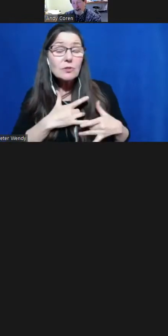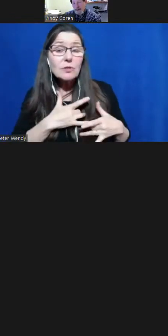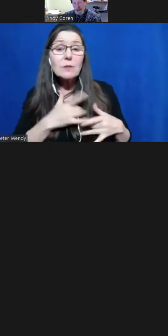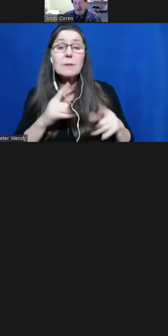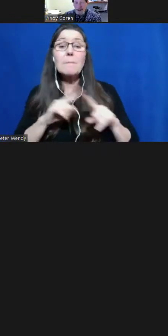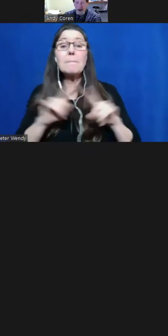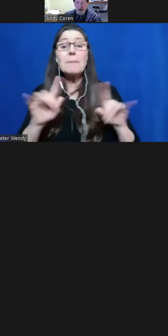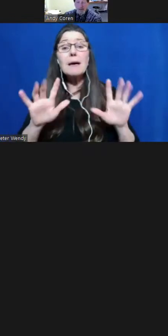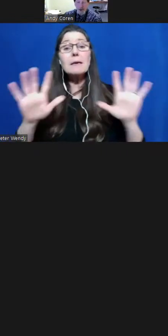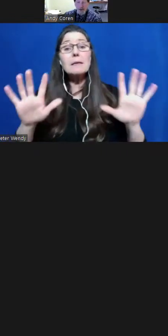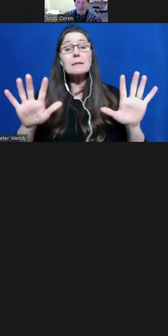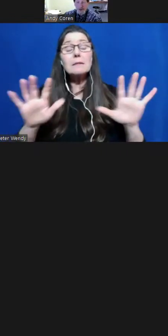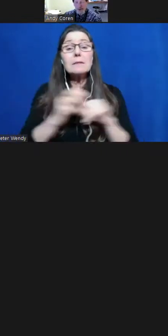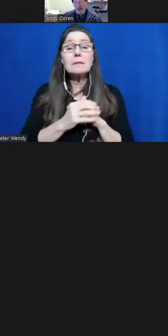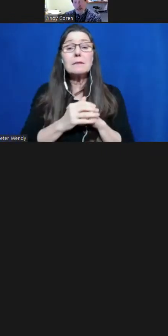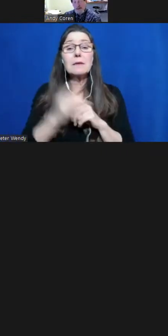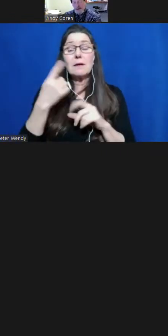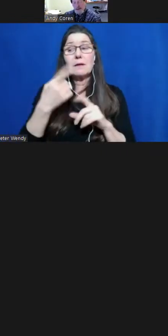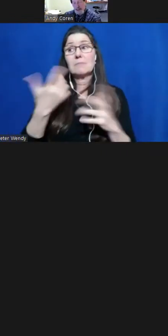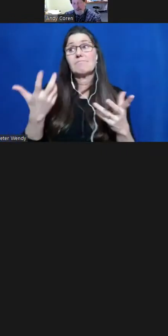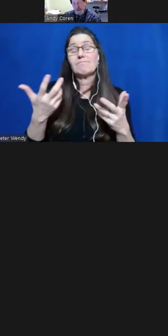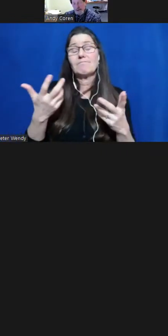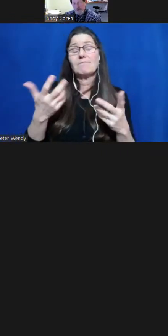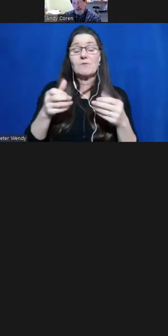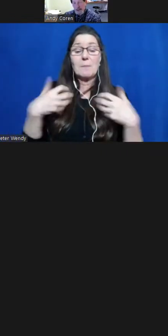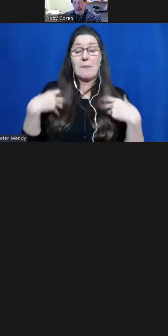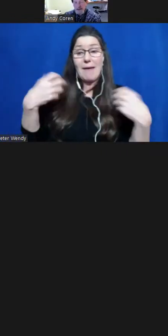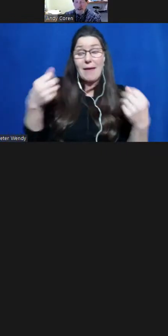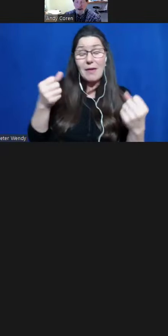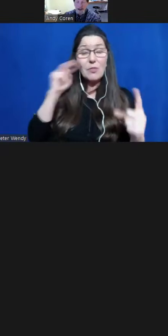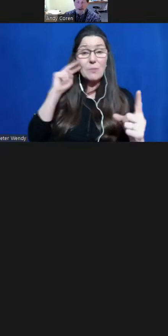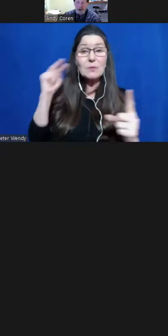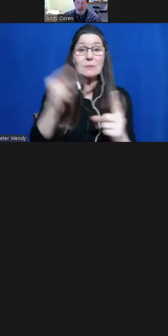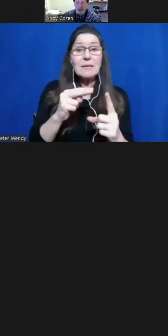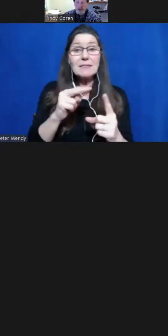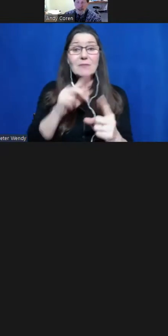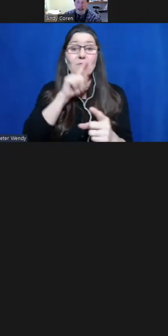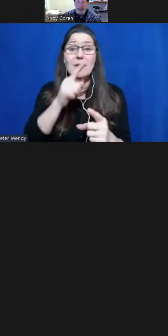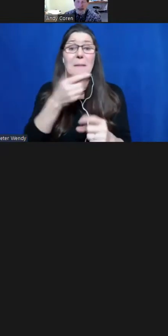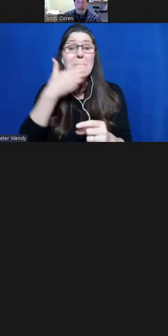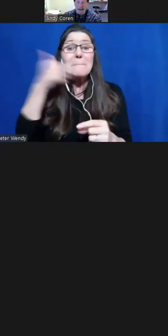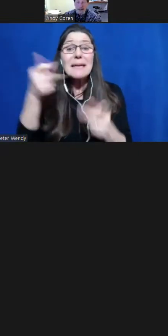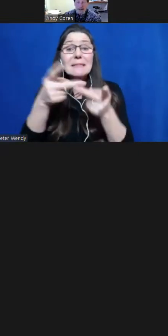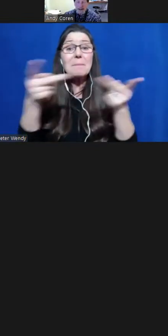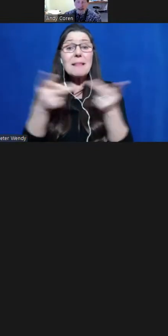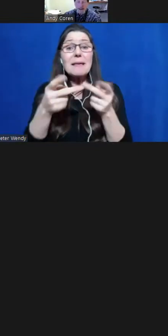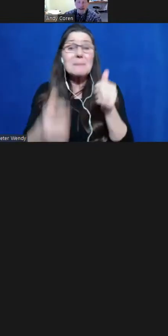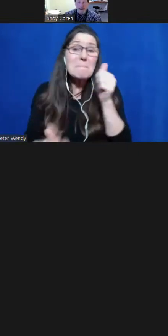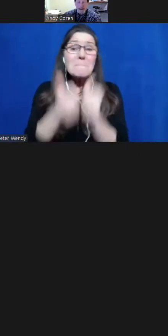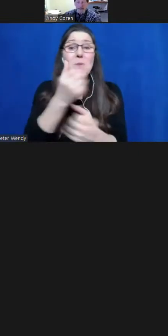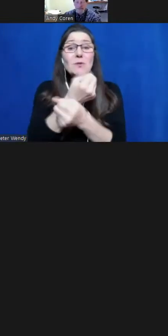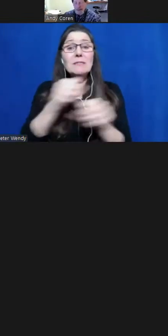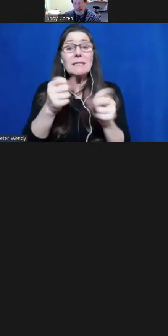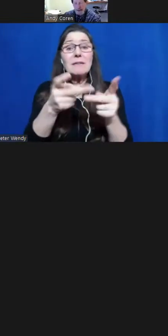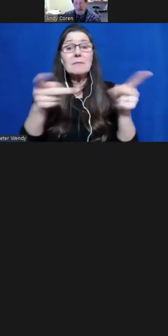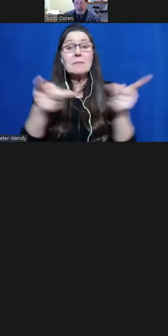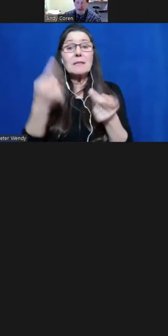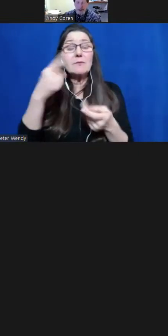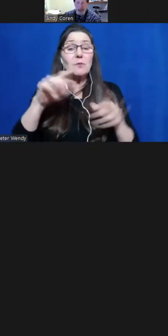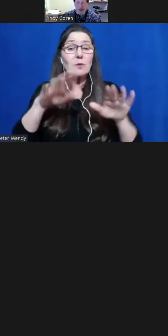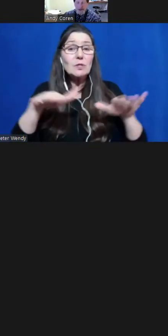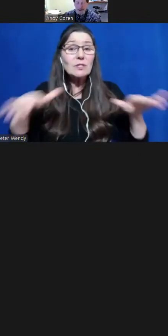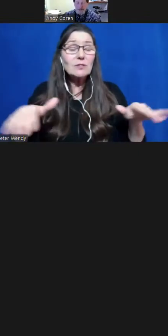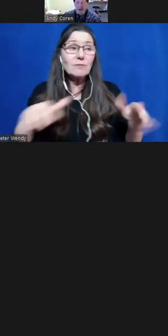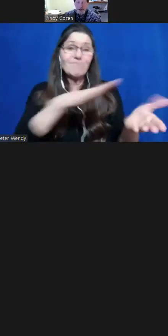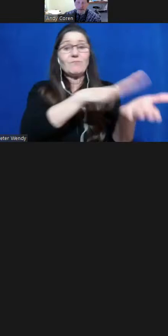a population health point of view, the safest place for the kids are in the schools, and the activities